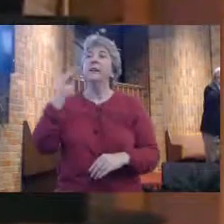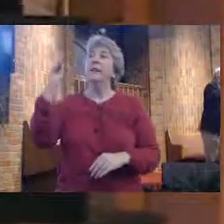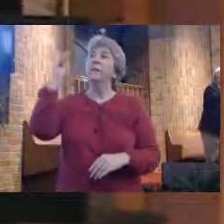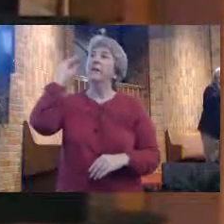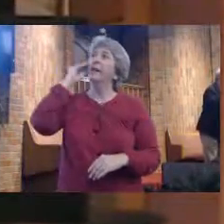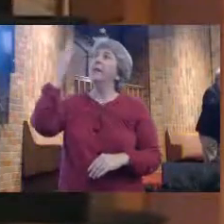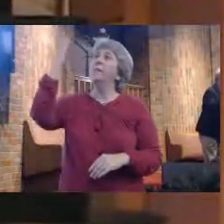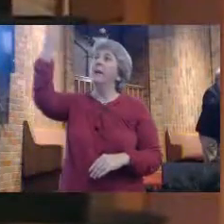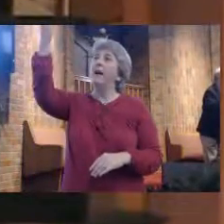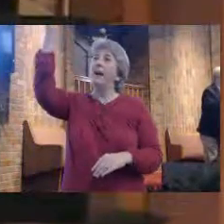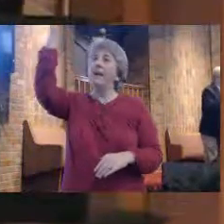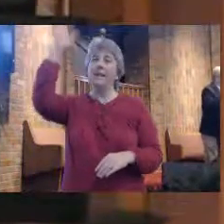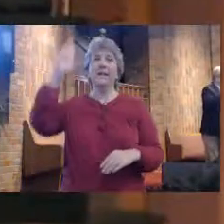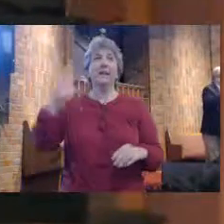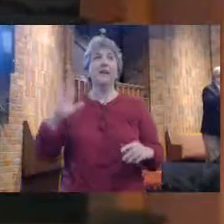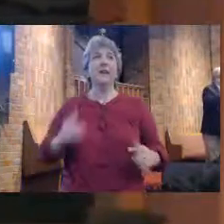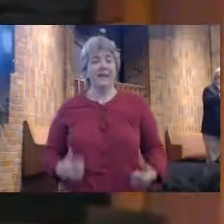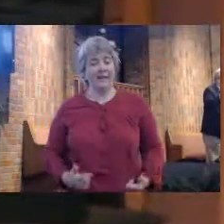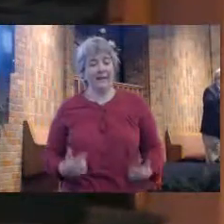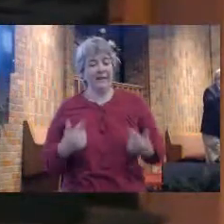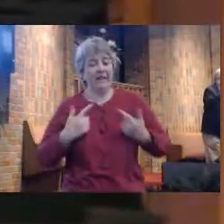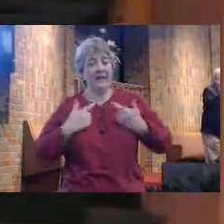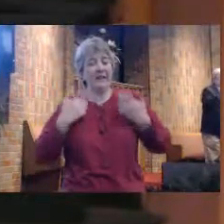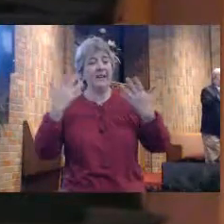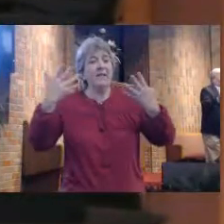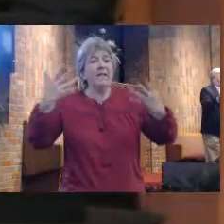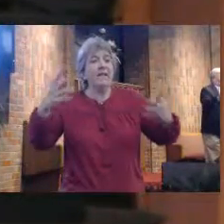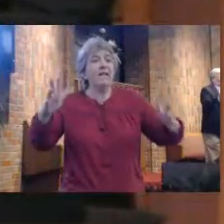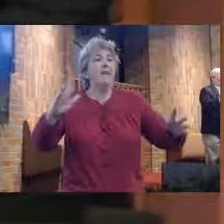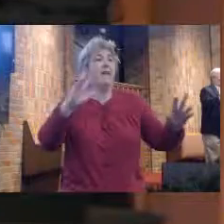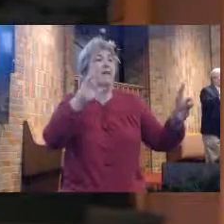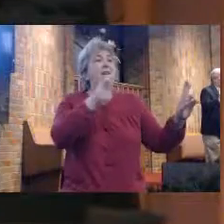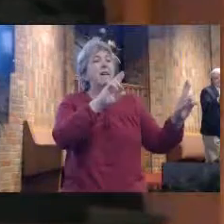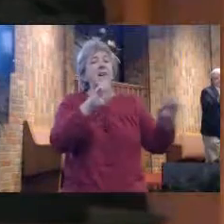habitation built by the